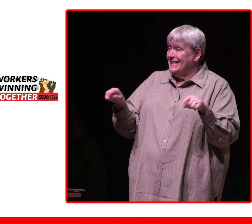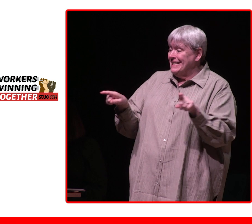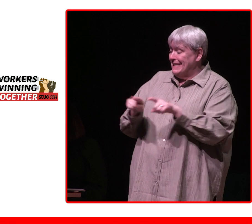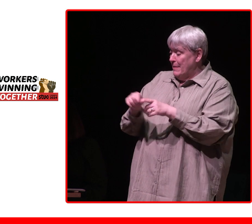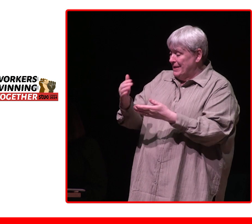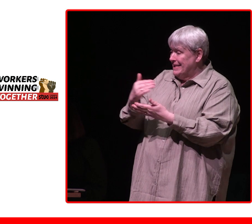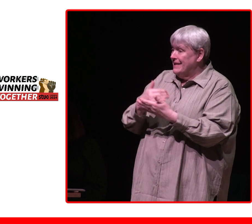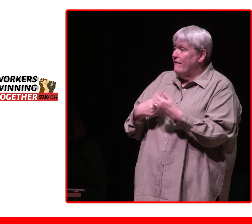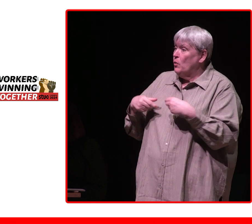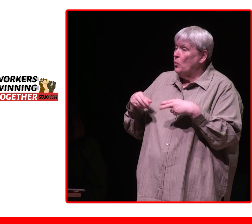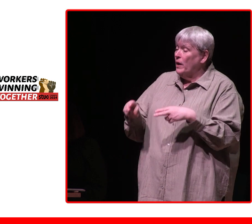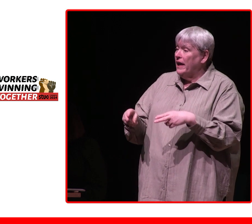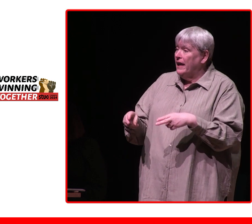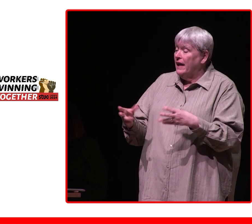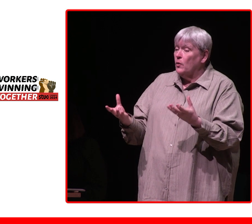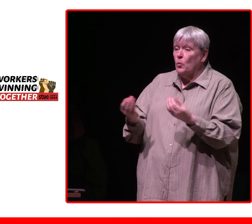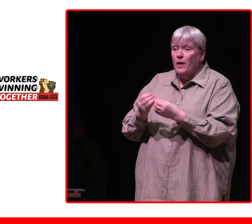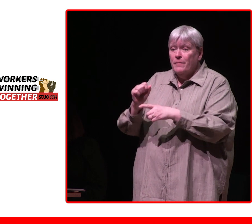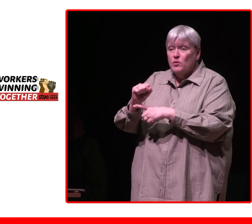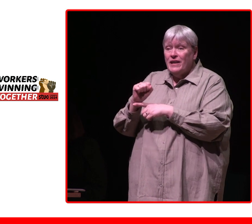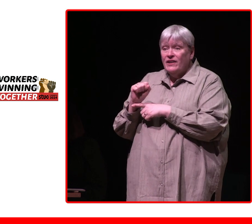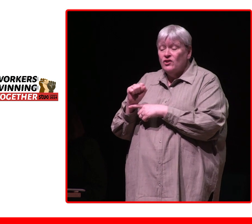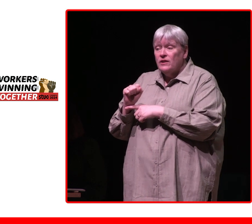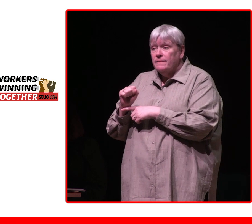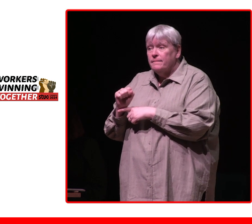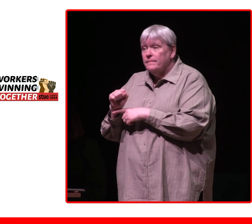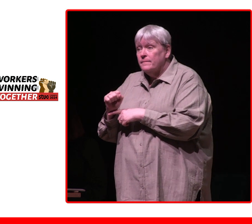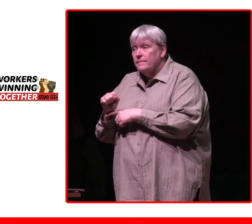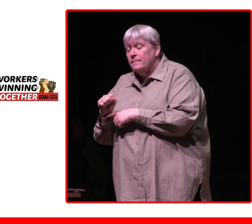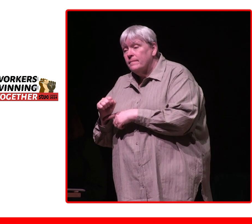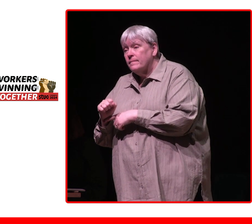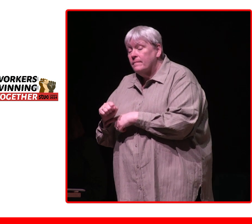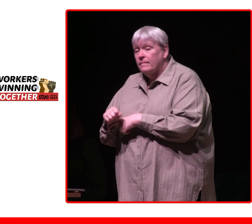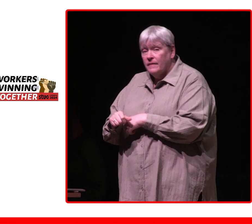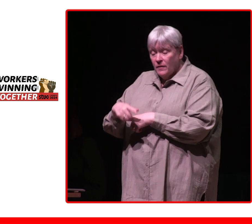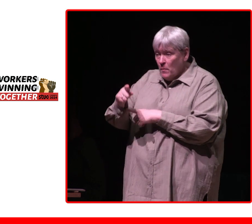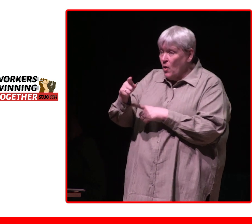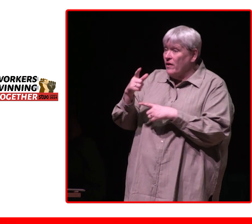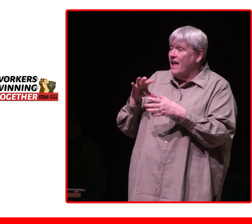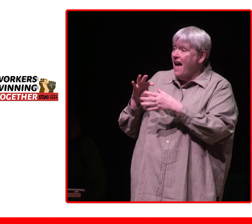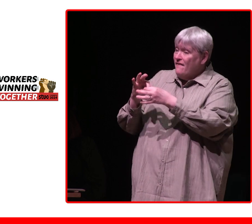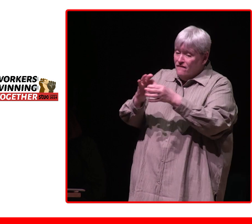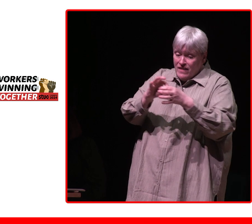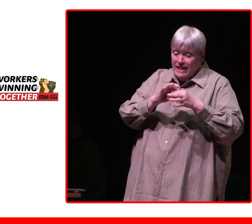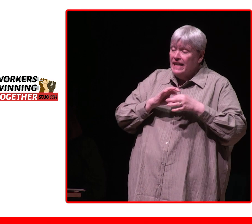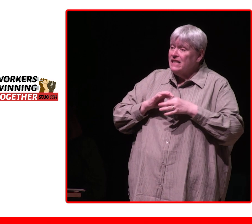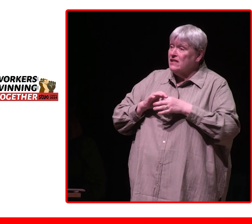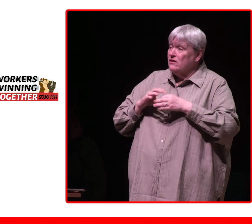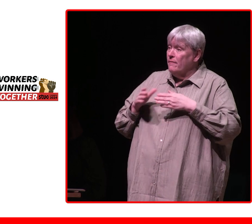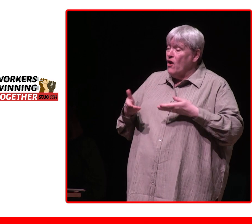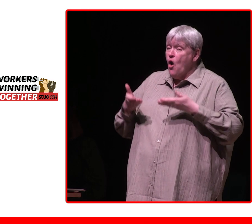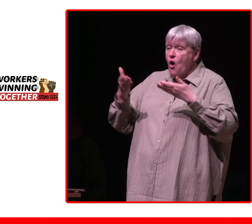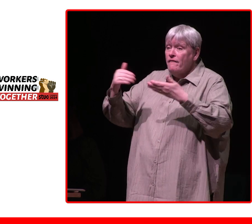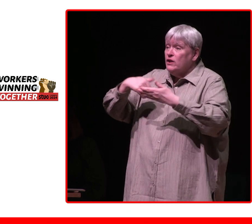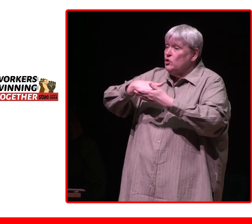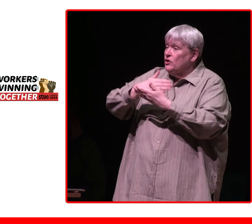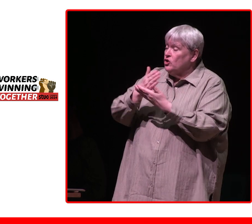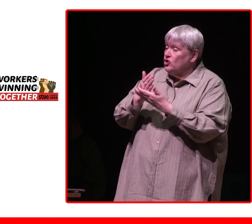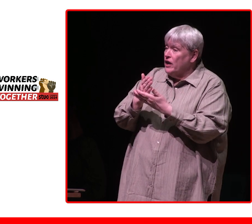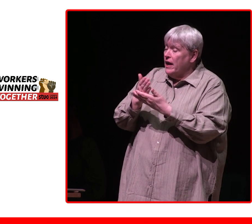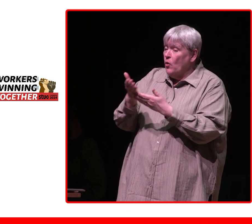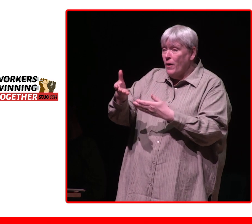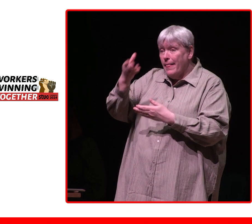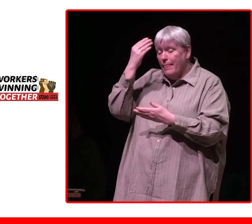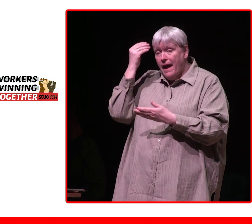safely with protection. And those affiliates have offered to share the lessons learned and the strategy at a